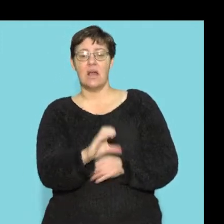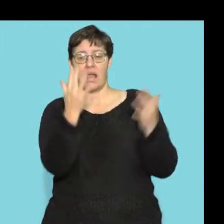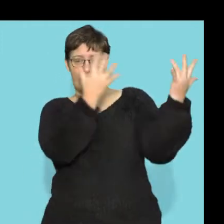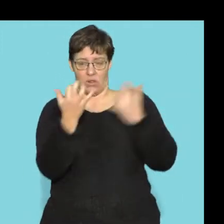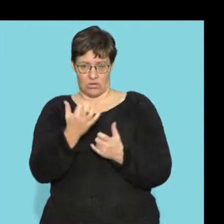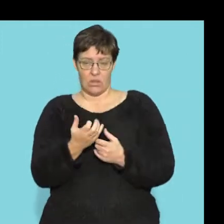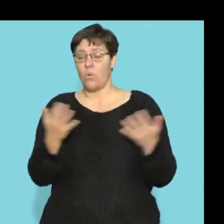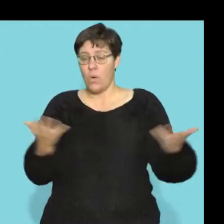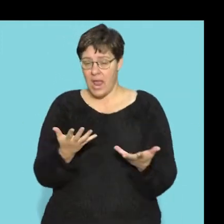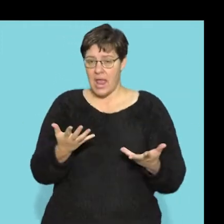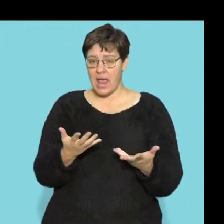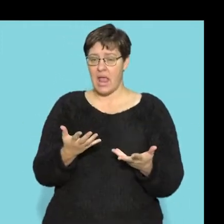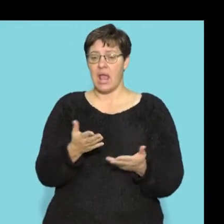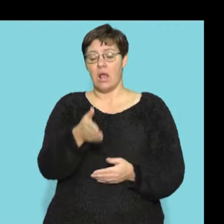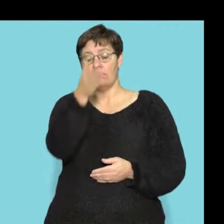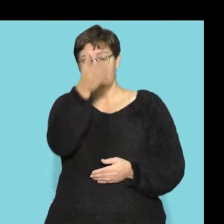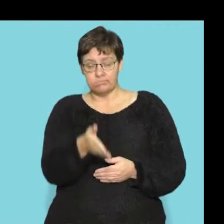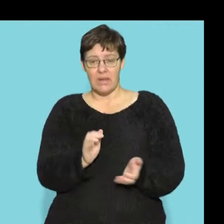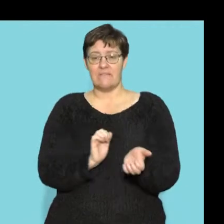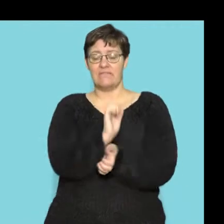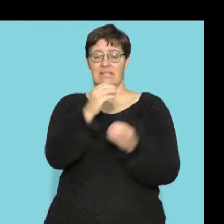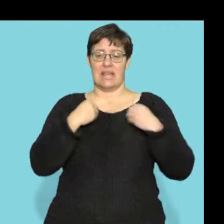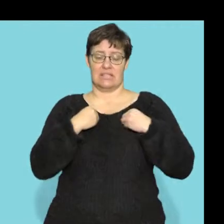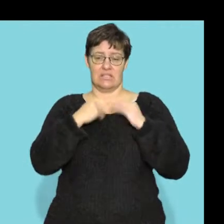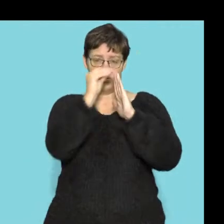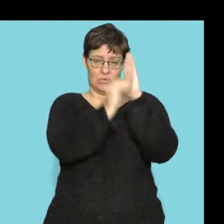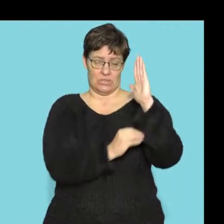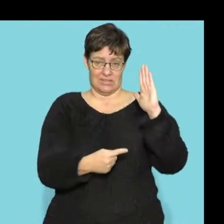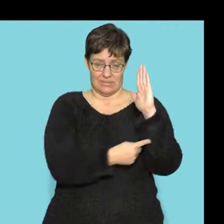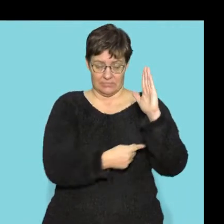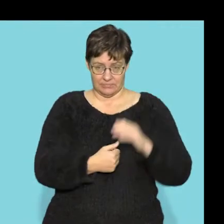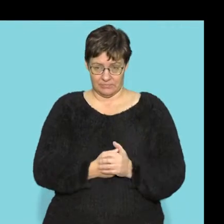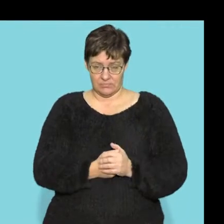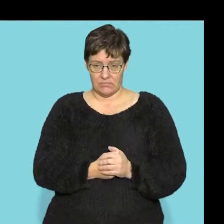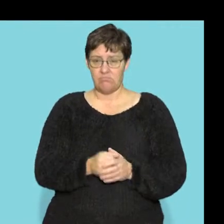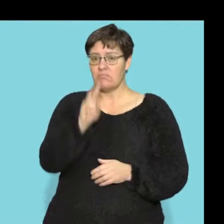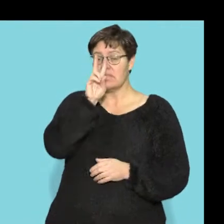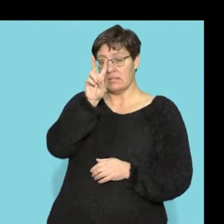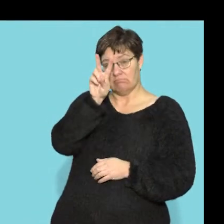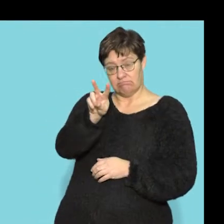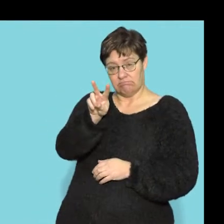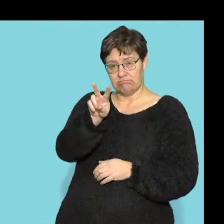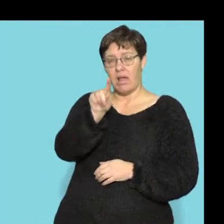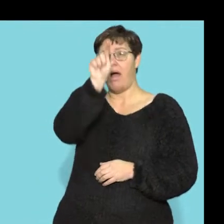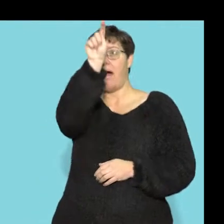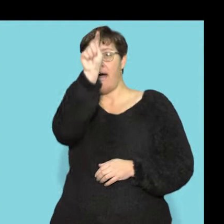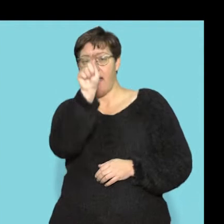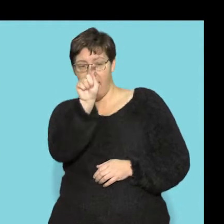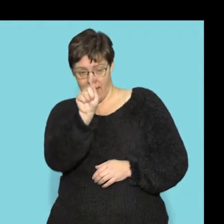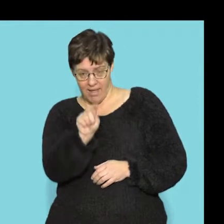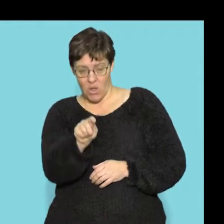incomplete fixed asset note. Here we go. There's our fixed asset note. Clearly you can see there are